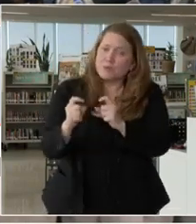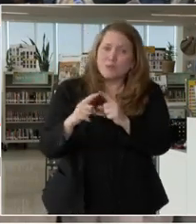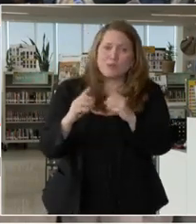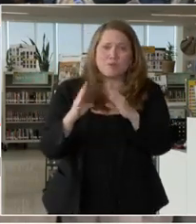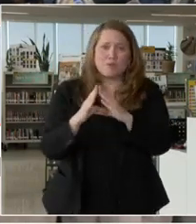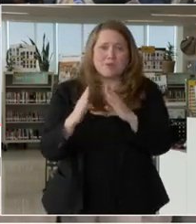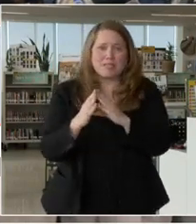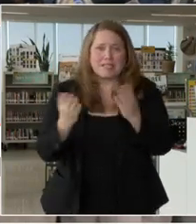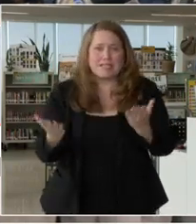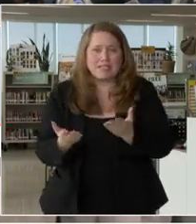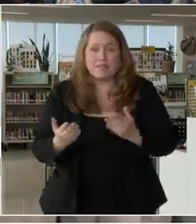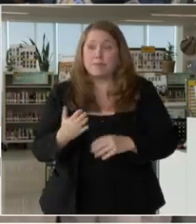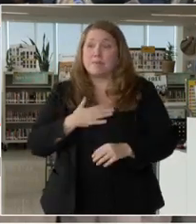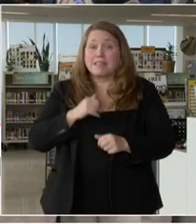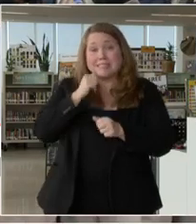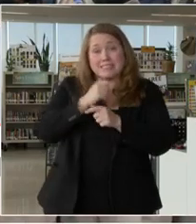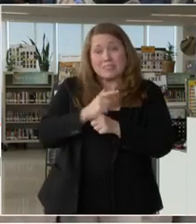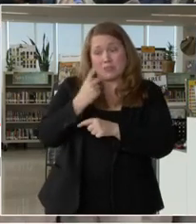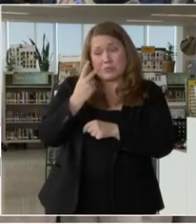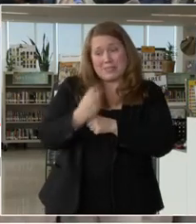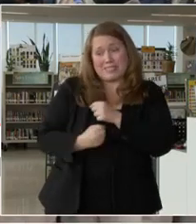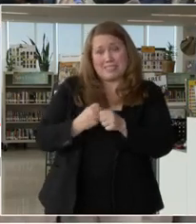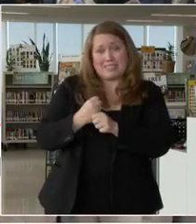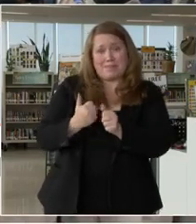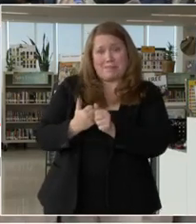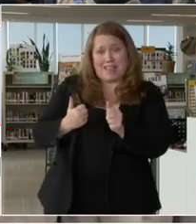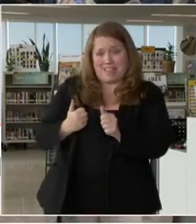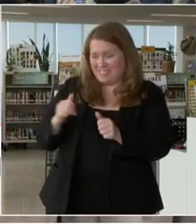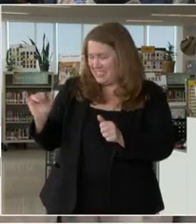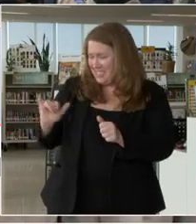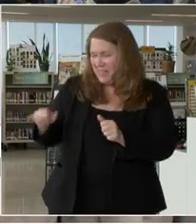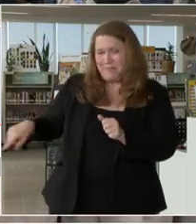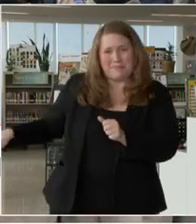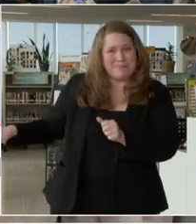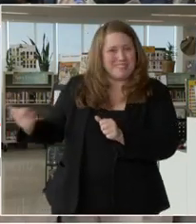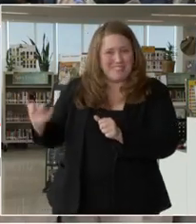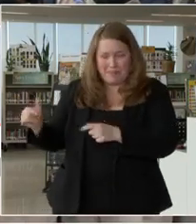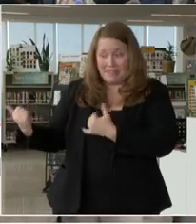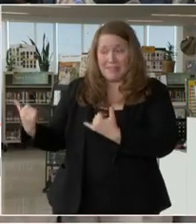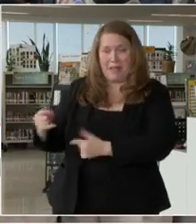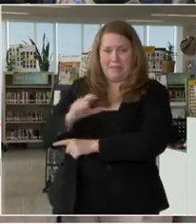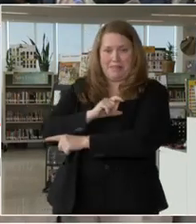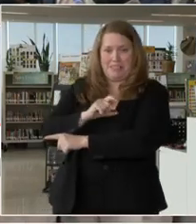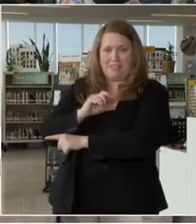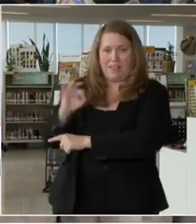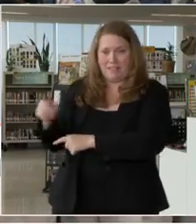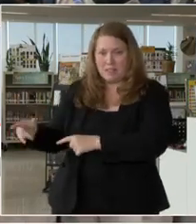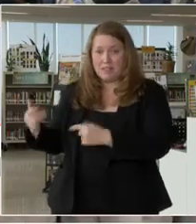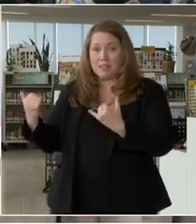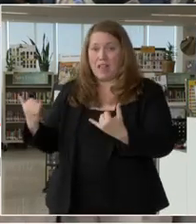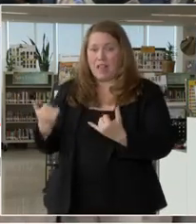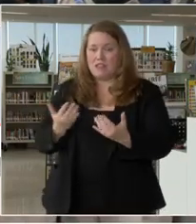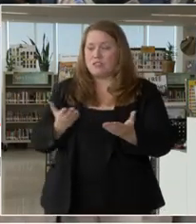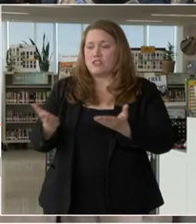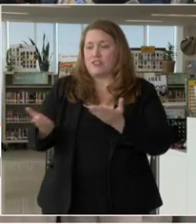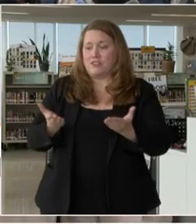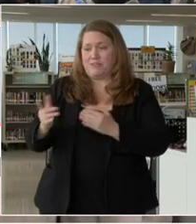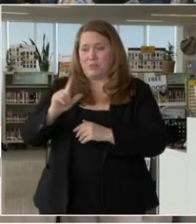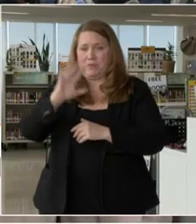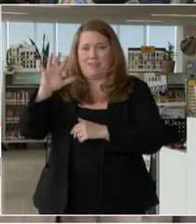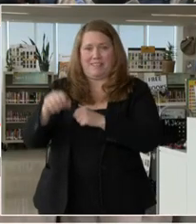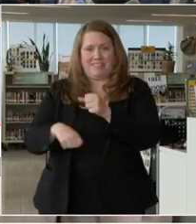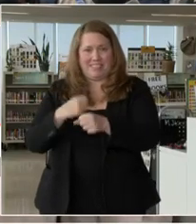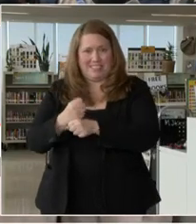2 years behind me, she went the same path. And now she's a police officer, long-serving, over 25 years in the Metropolitan Police